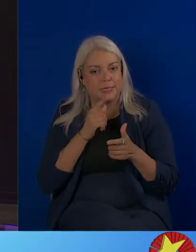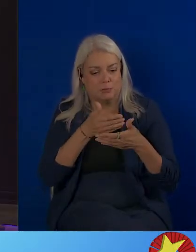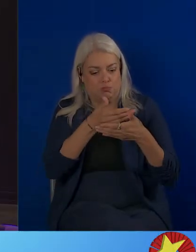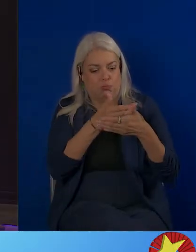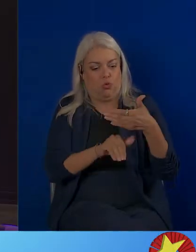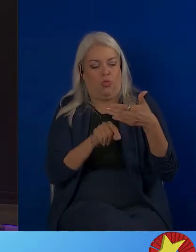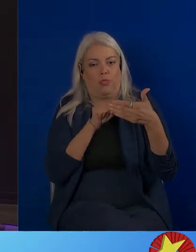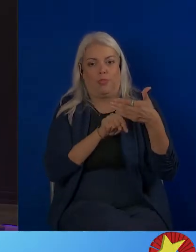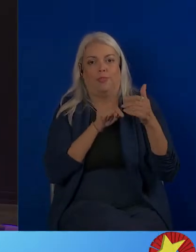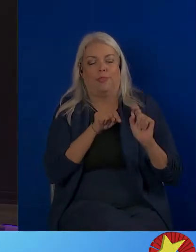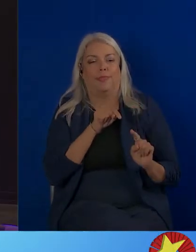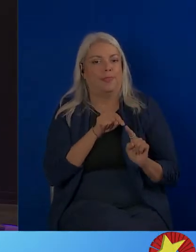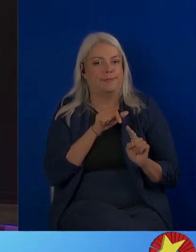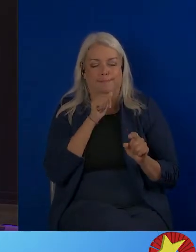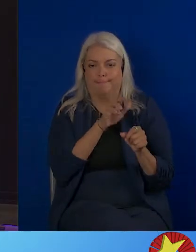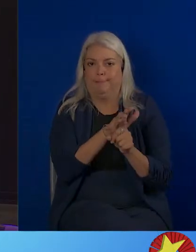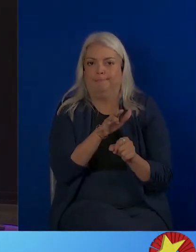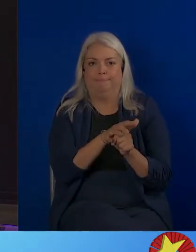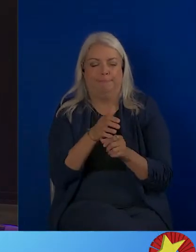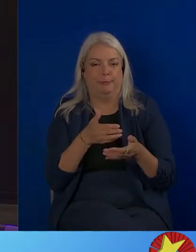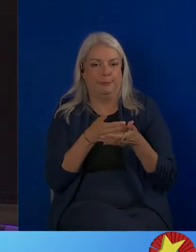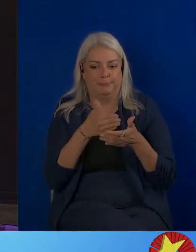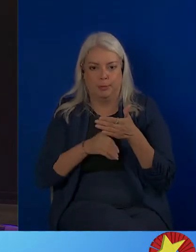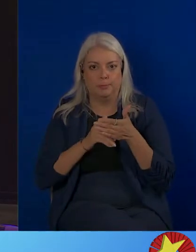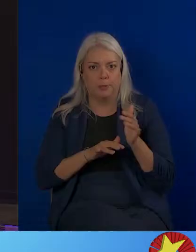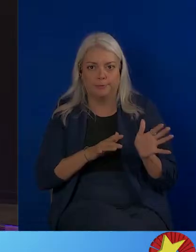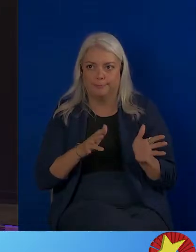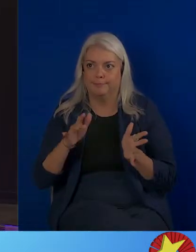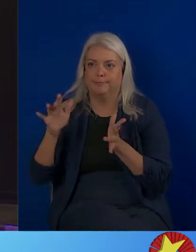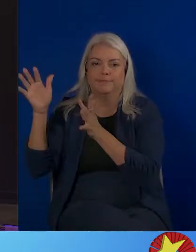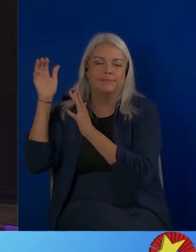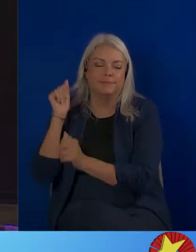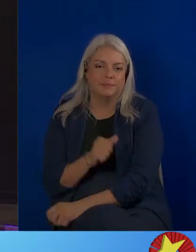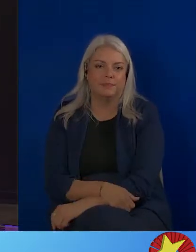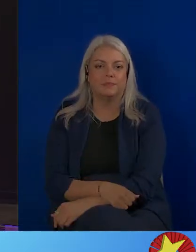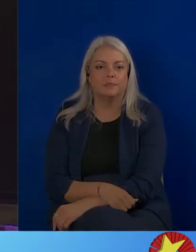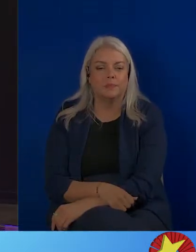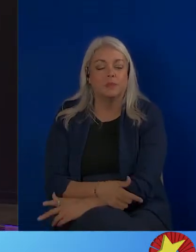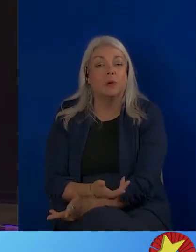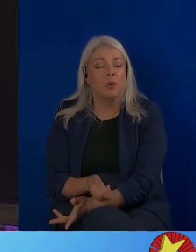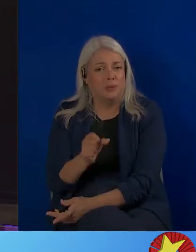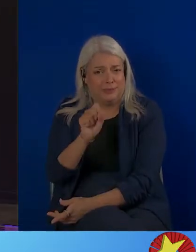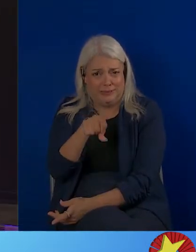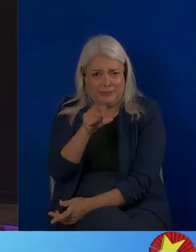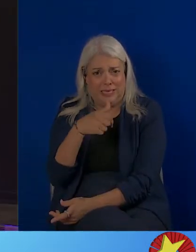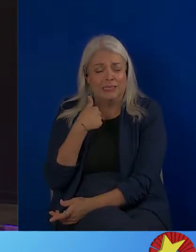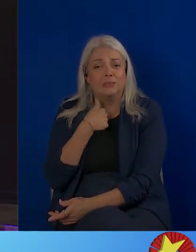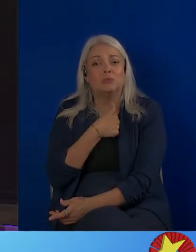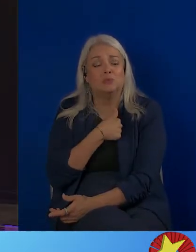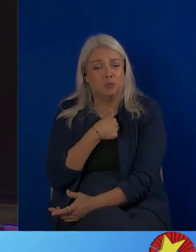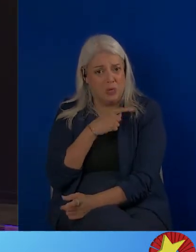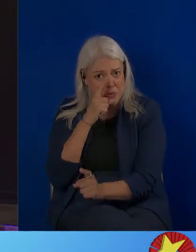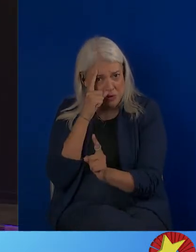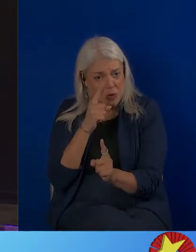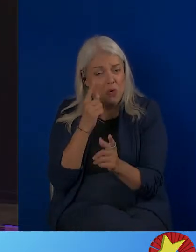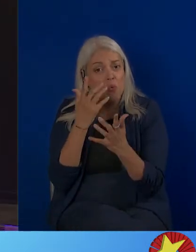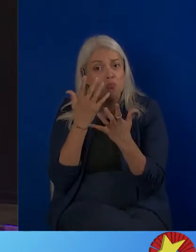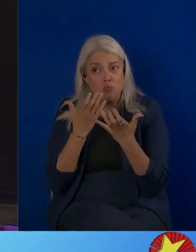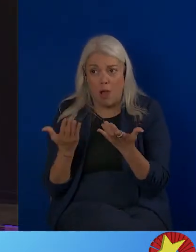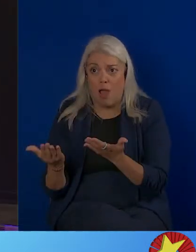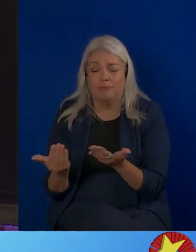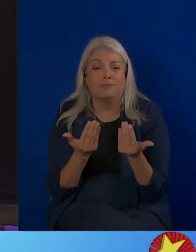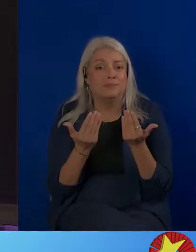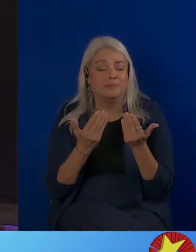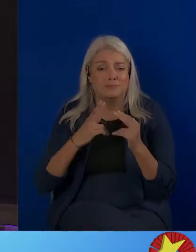for us, yes, we are interested in hiring as many, bringing